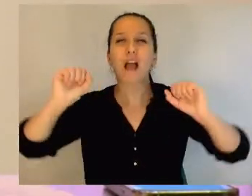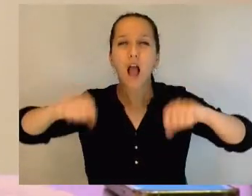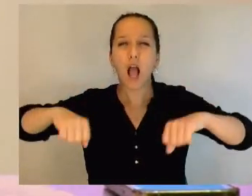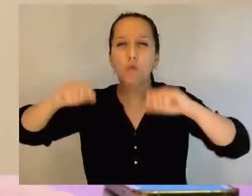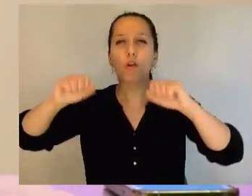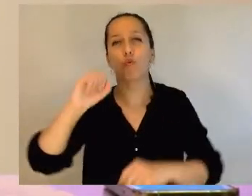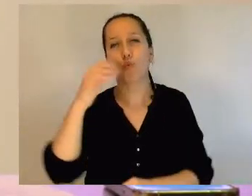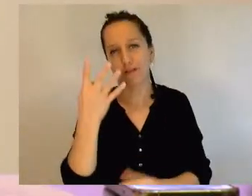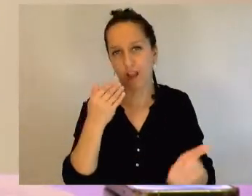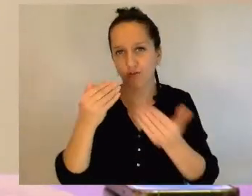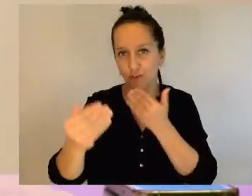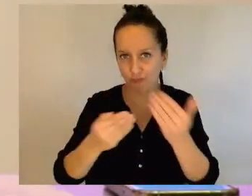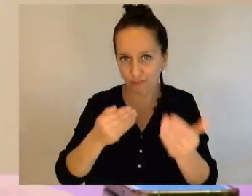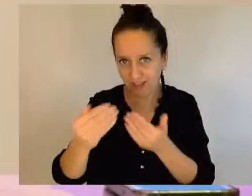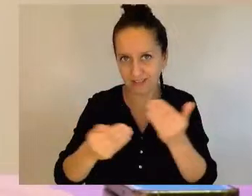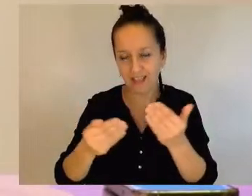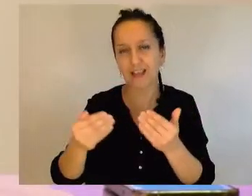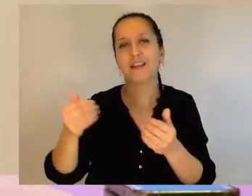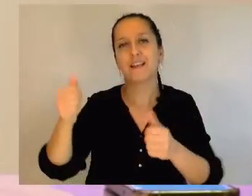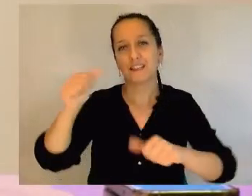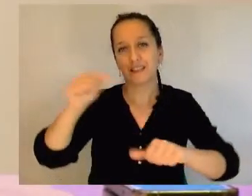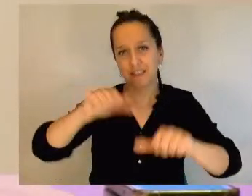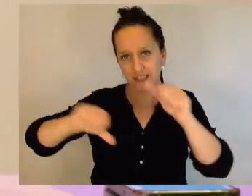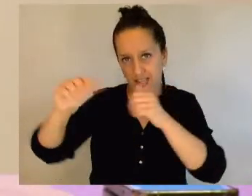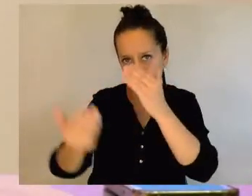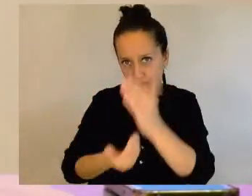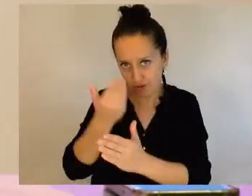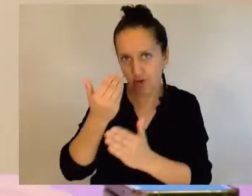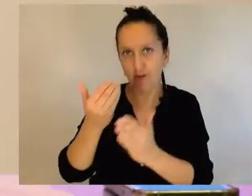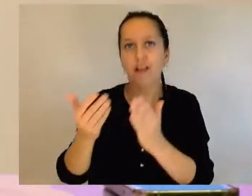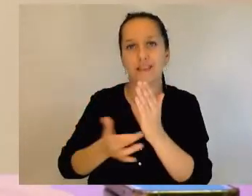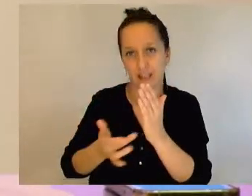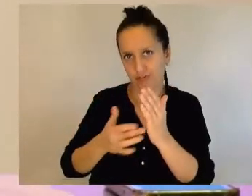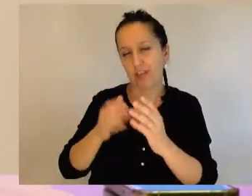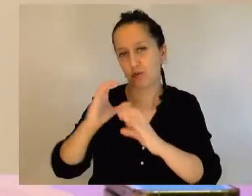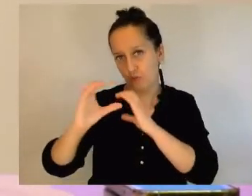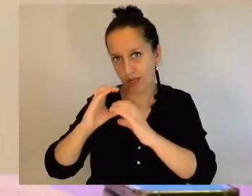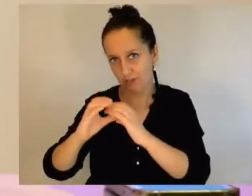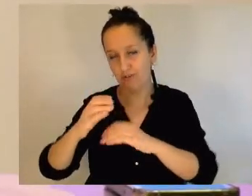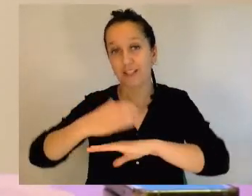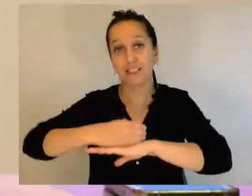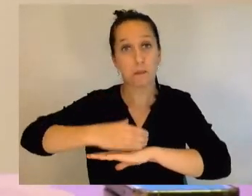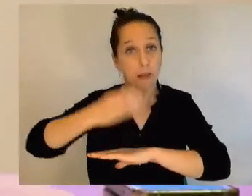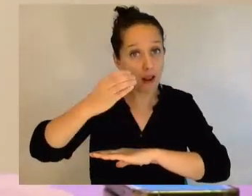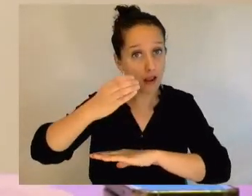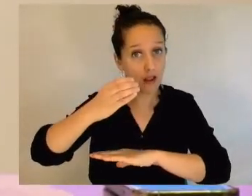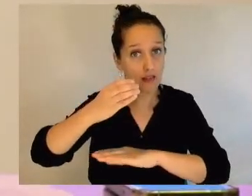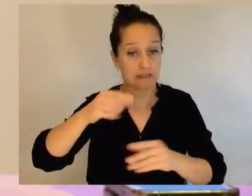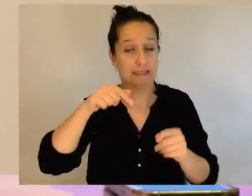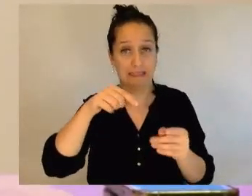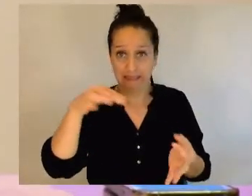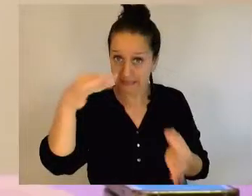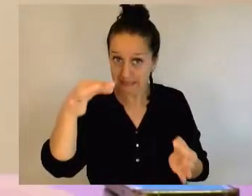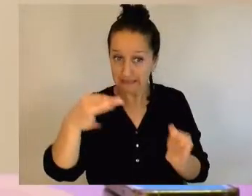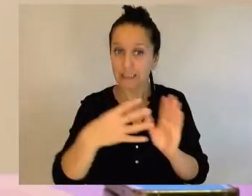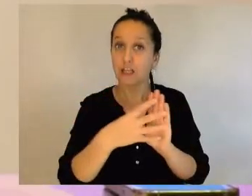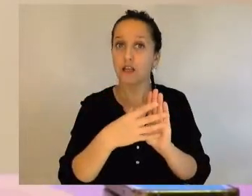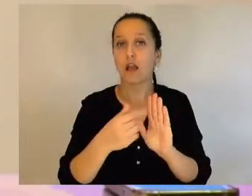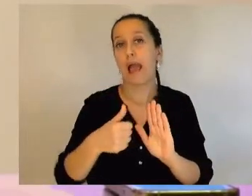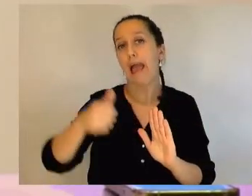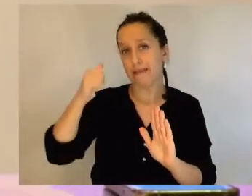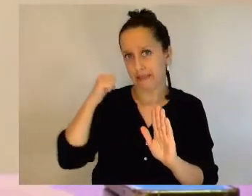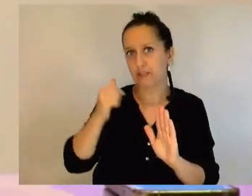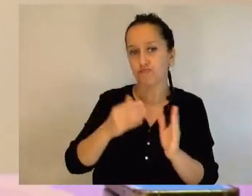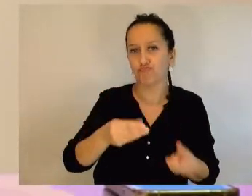agreements of the fourth meeting of the Conference on Science, Technology and Innovation and ICTs of ECLAC. It is the